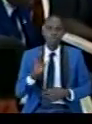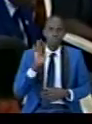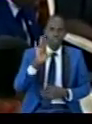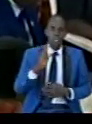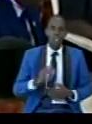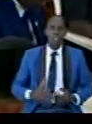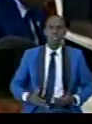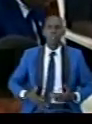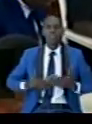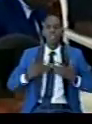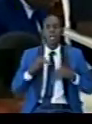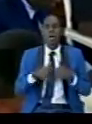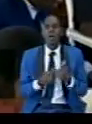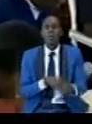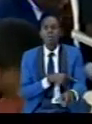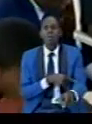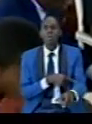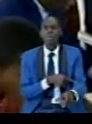How long?